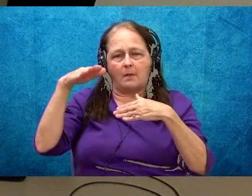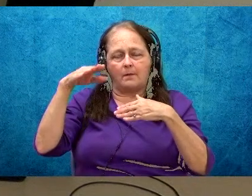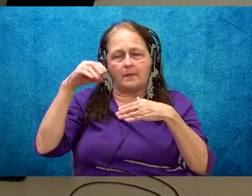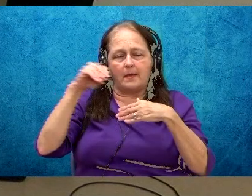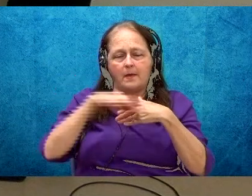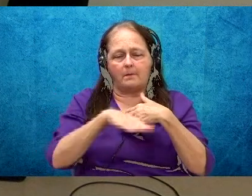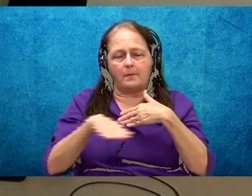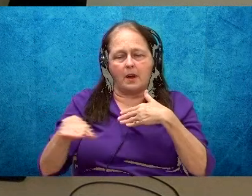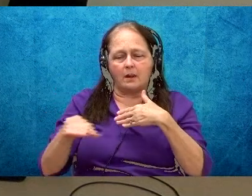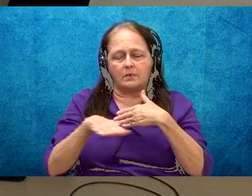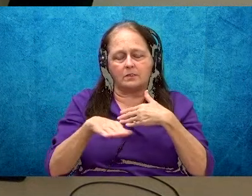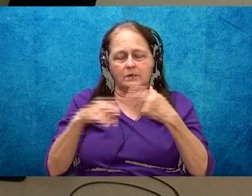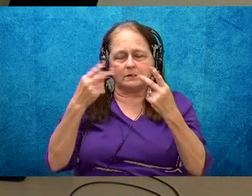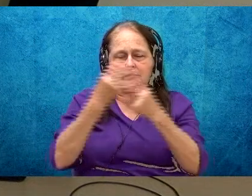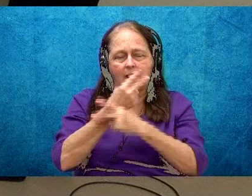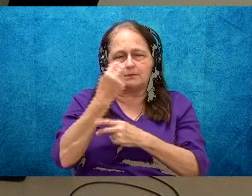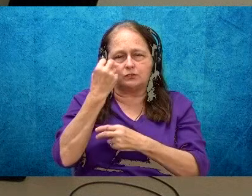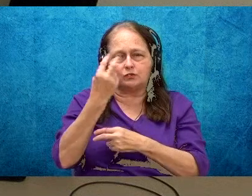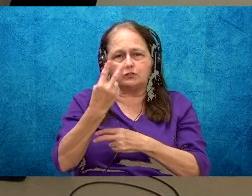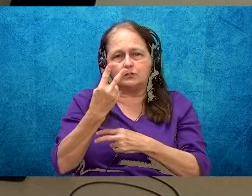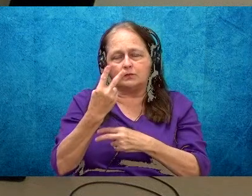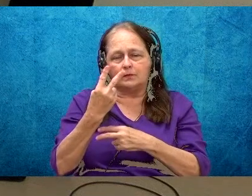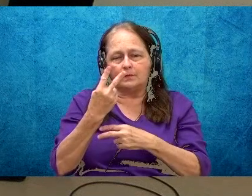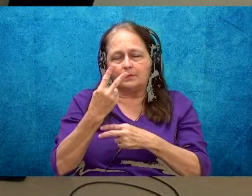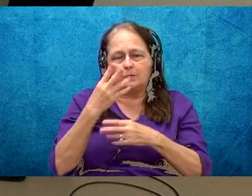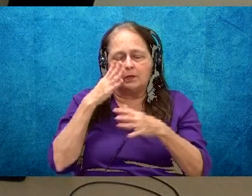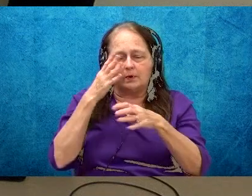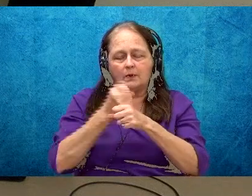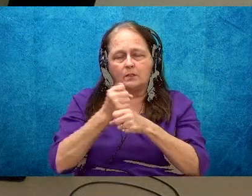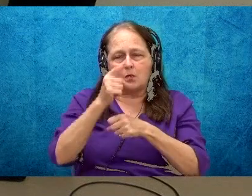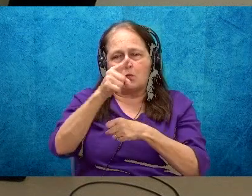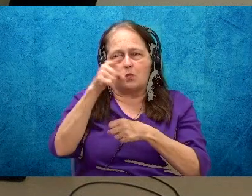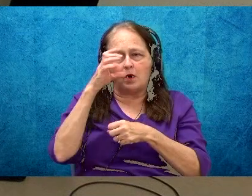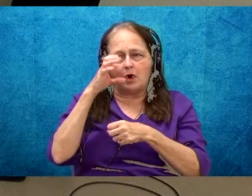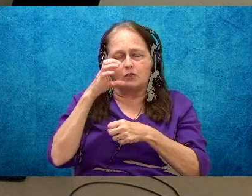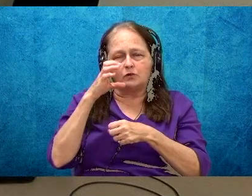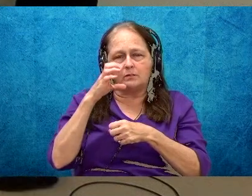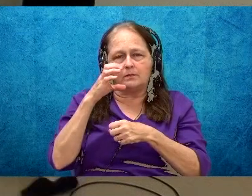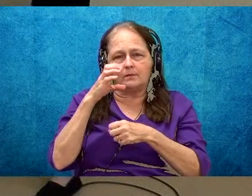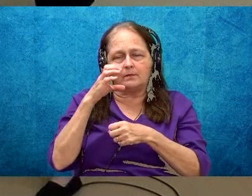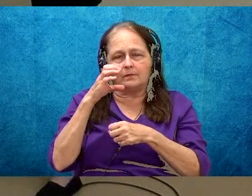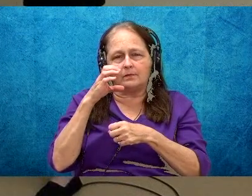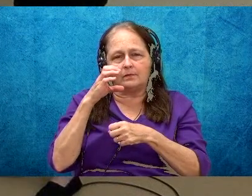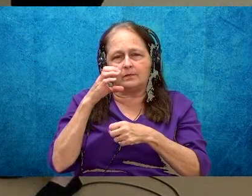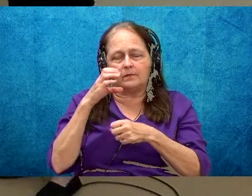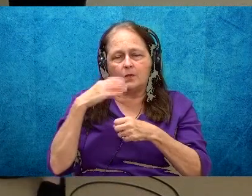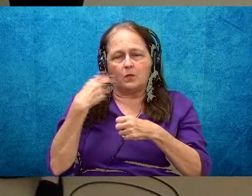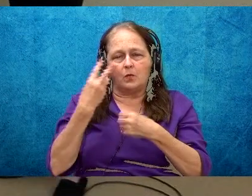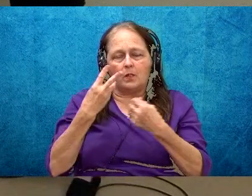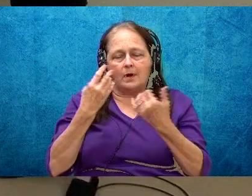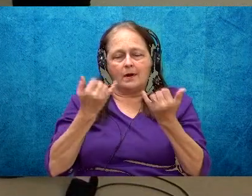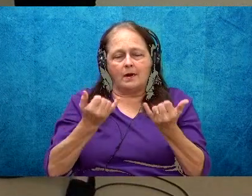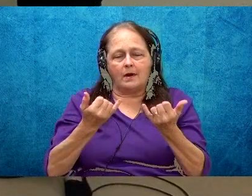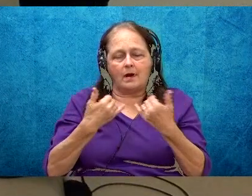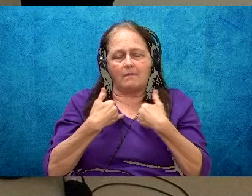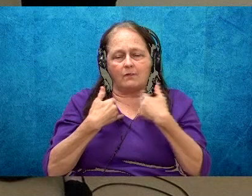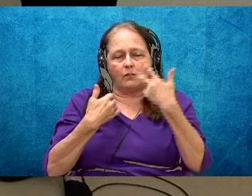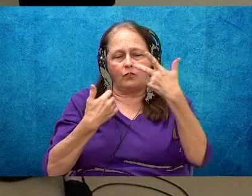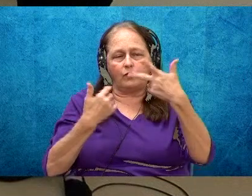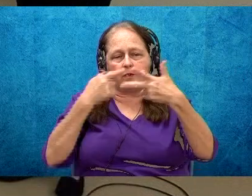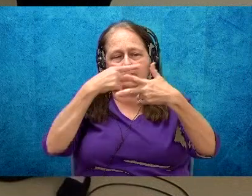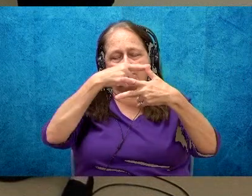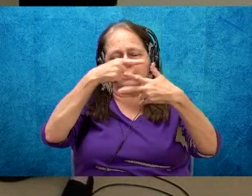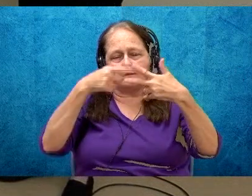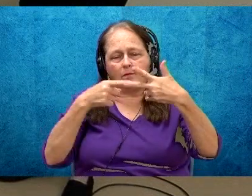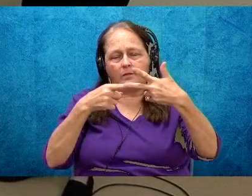so we're going to do it times 2, and we get 100. Okay, now we have these 3